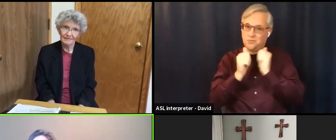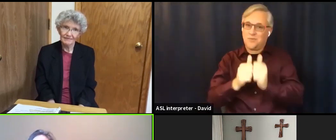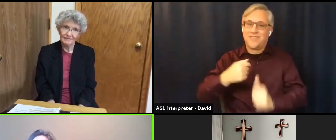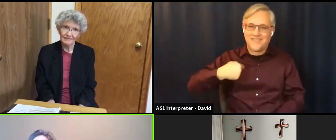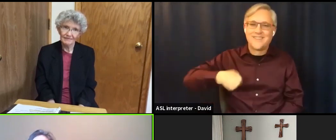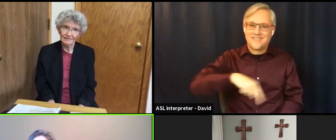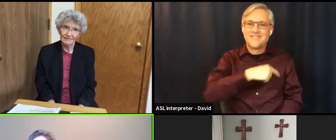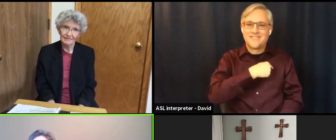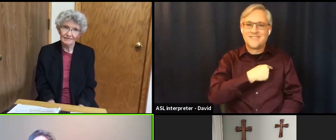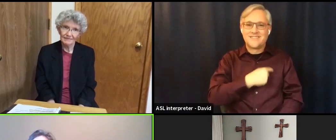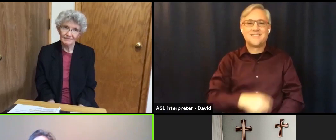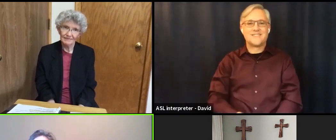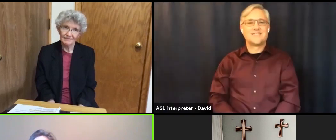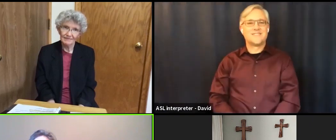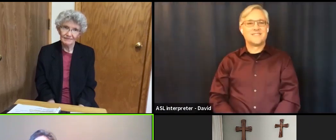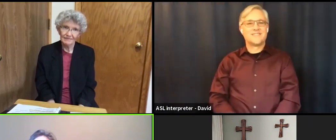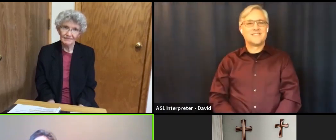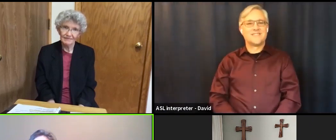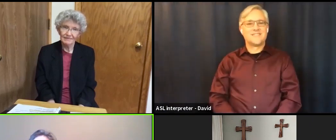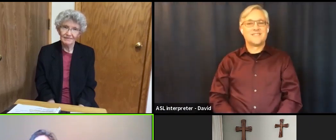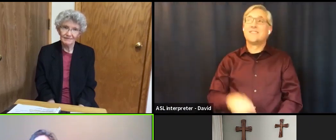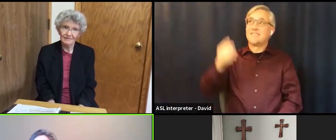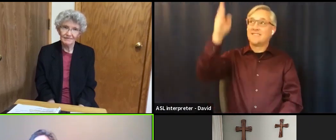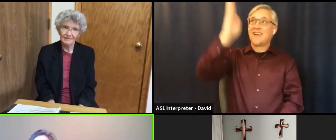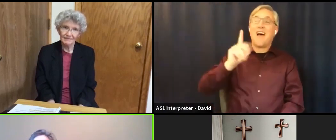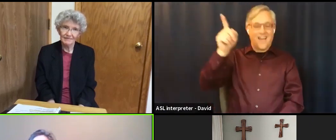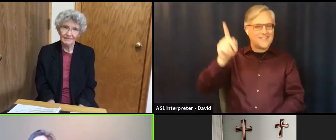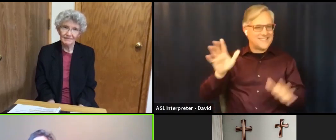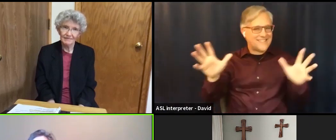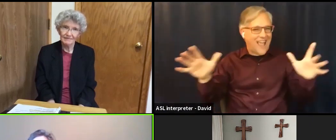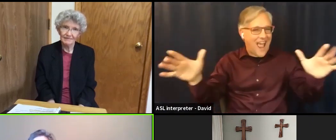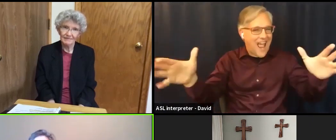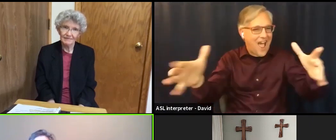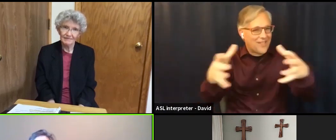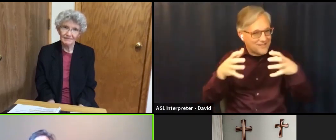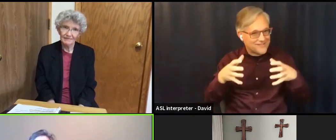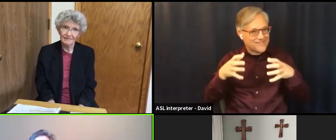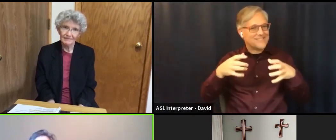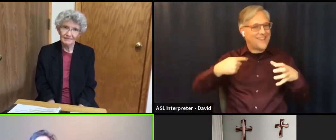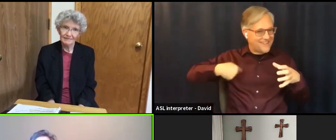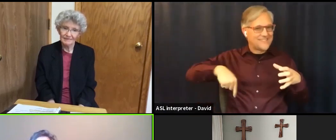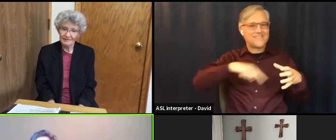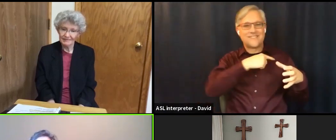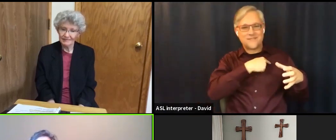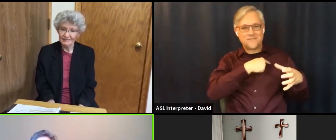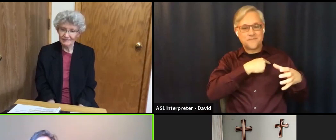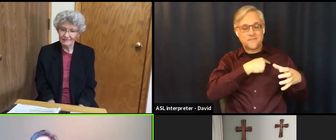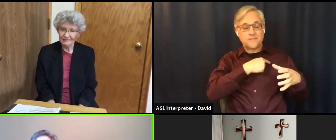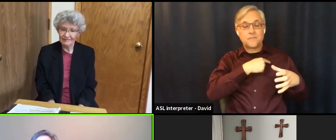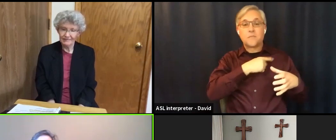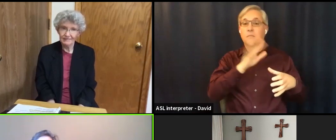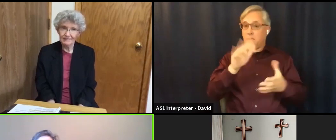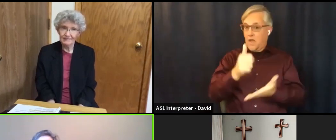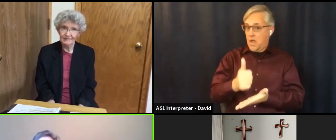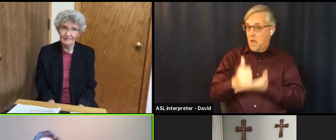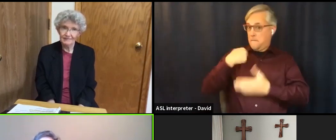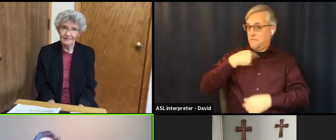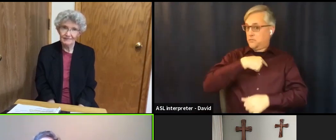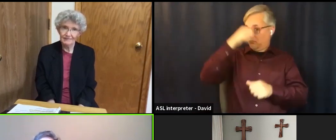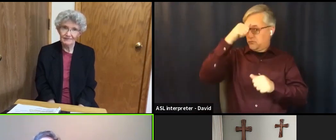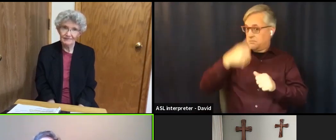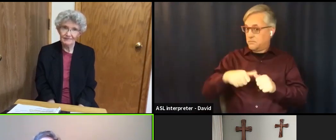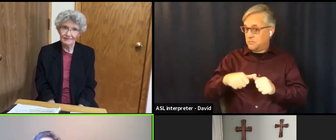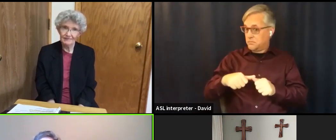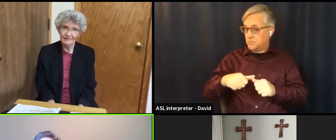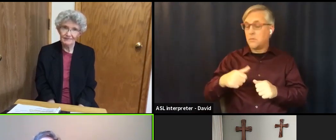God gathers us. And so, as a visual reminder for ourselves, we light a